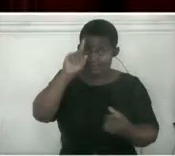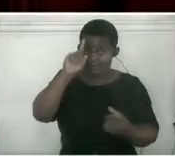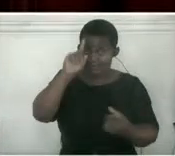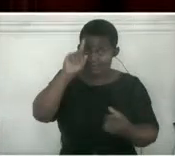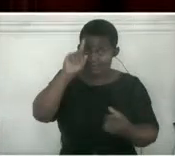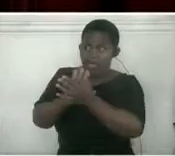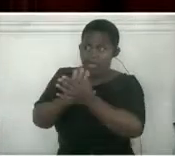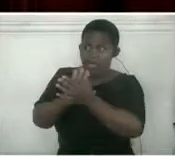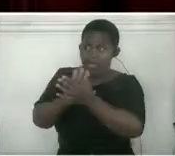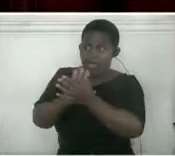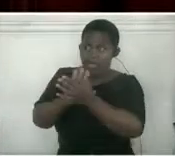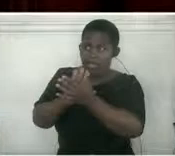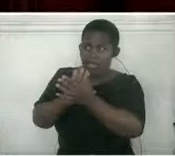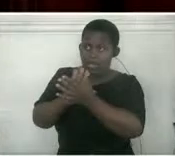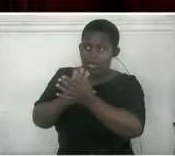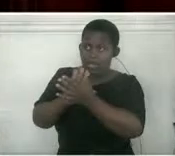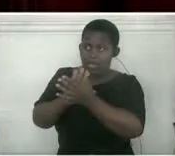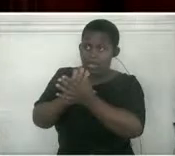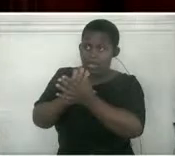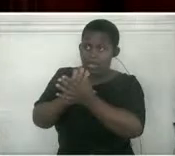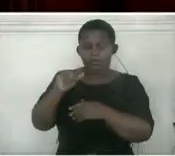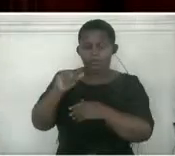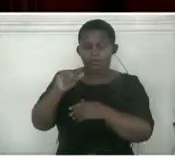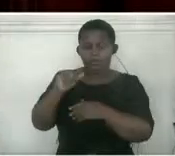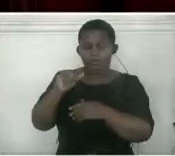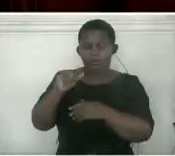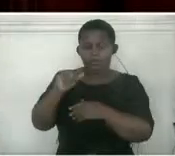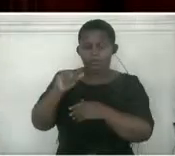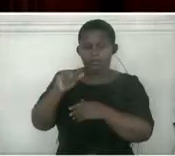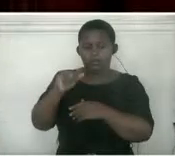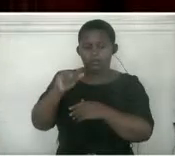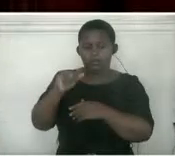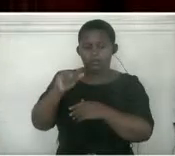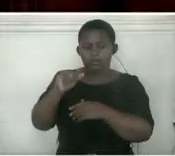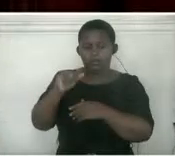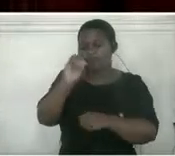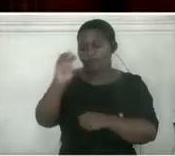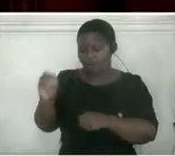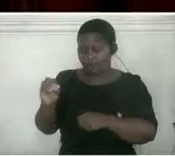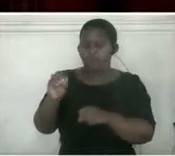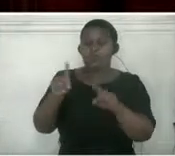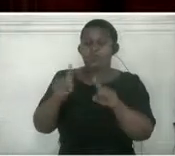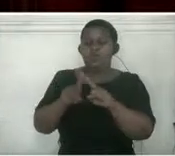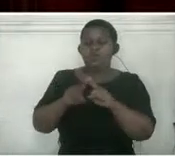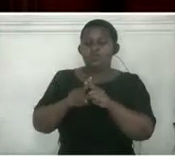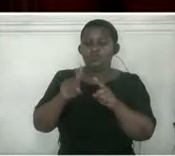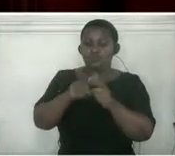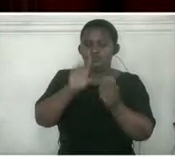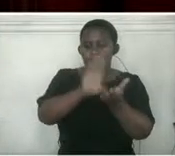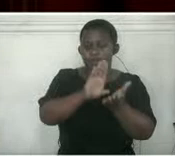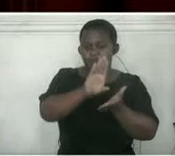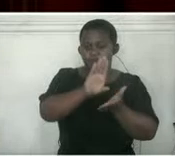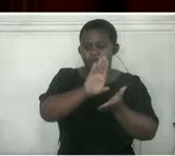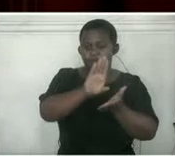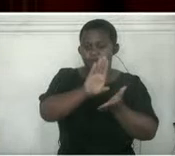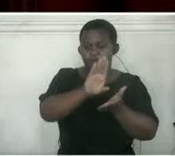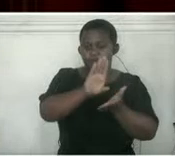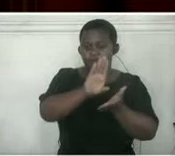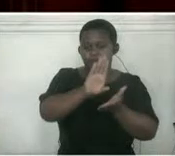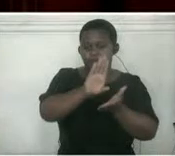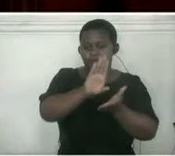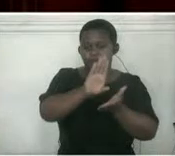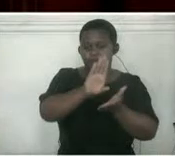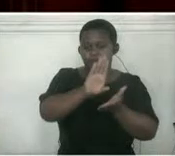on initiatives that will create 400 jobs, and the investment set aside for that will be 100